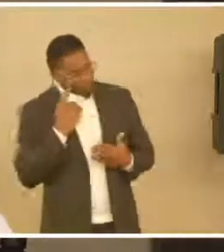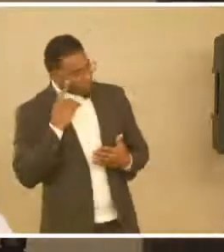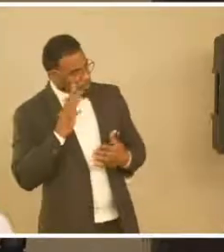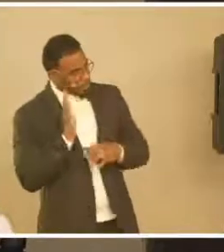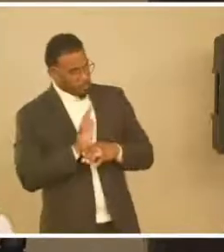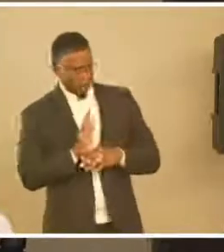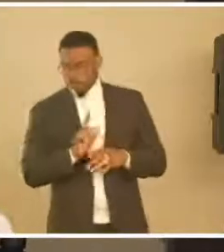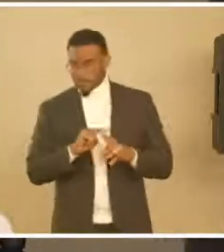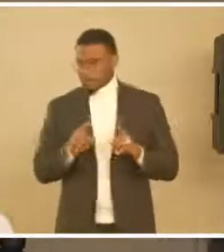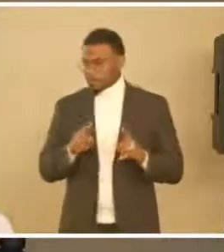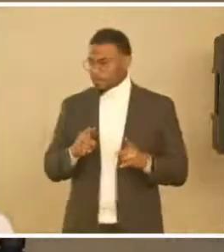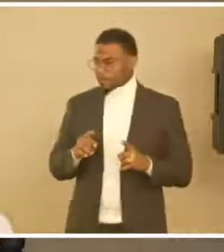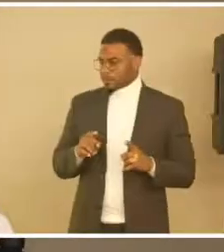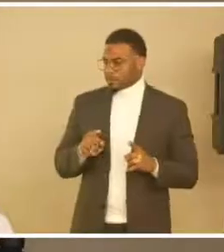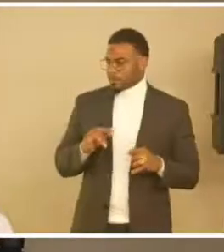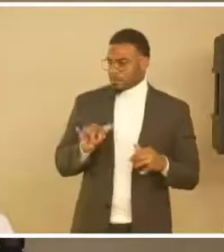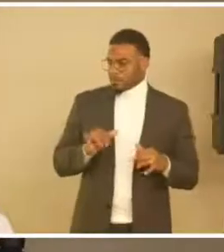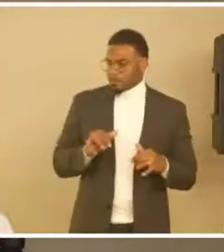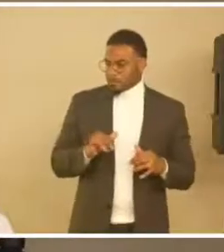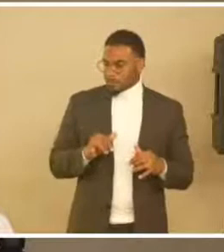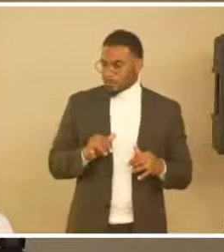the film. But